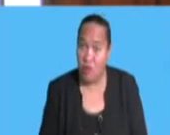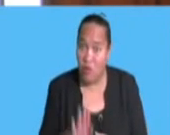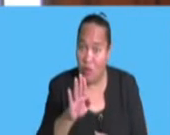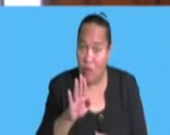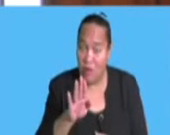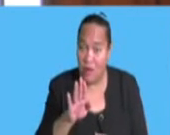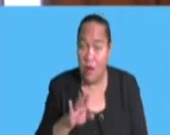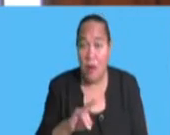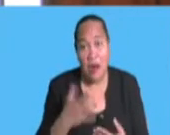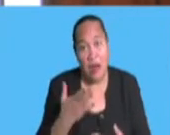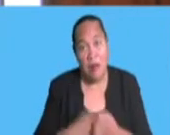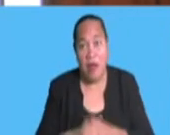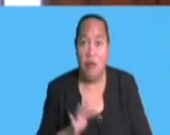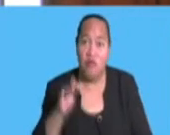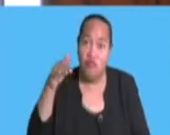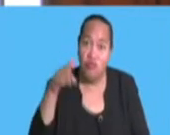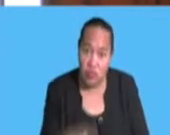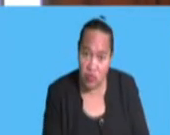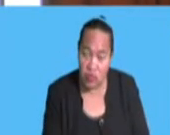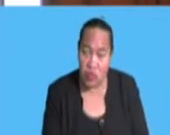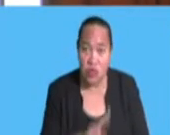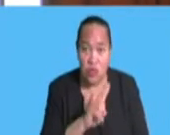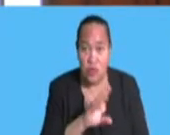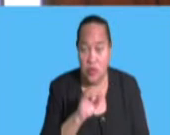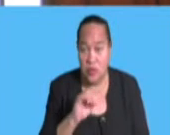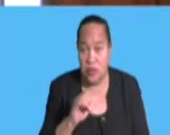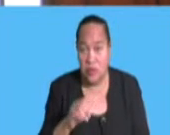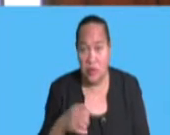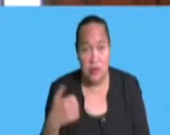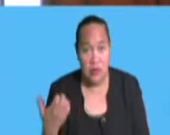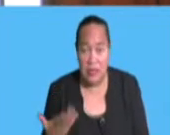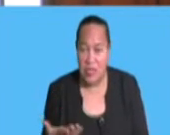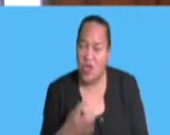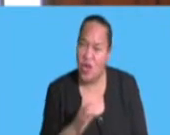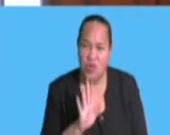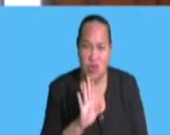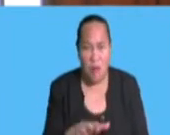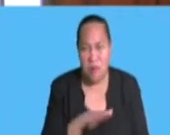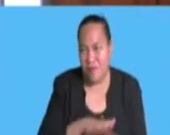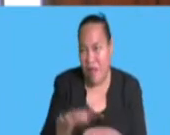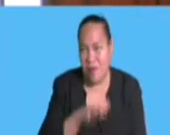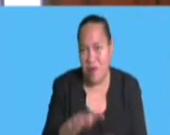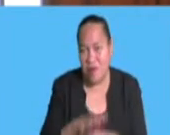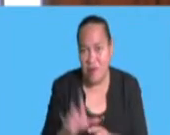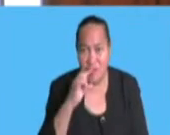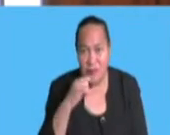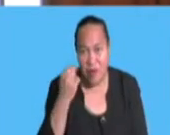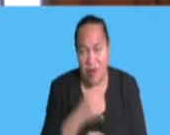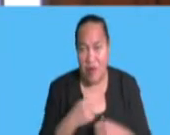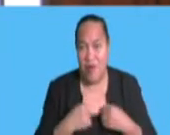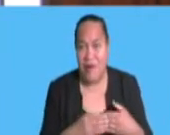it's become a doom under their leader, 2006 coup leader. So stop ridiculing the honourable leader of opposition.